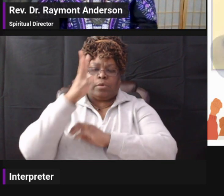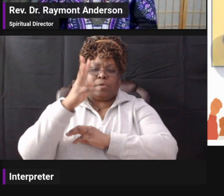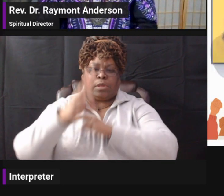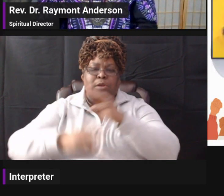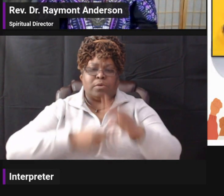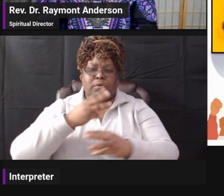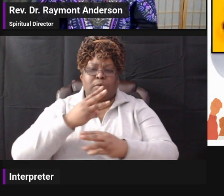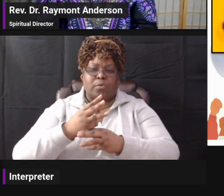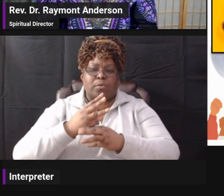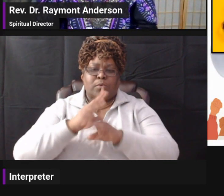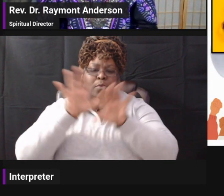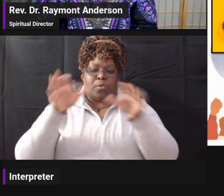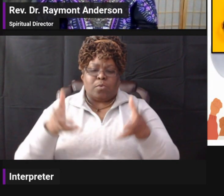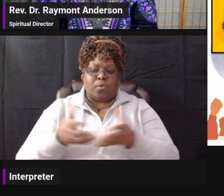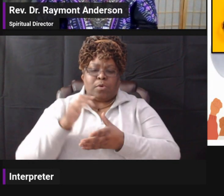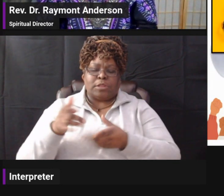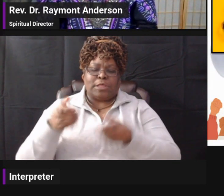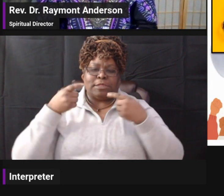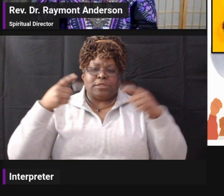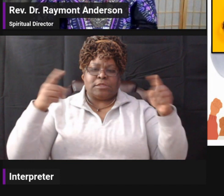How do we create a world that works for all?